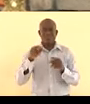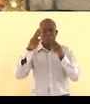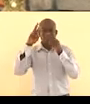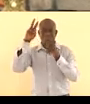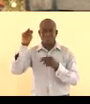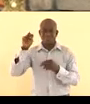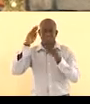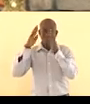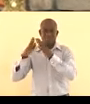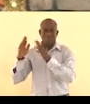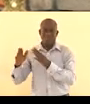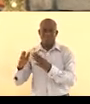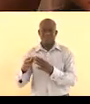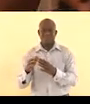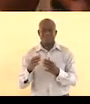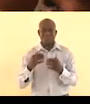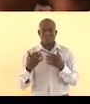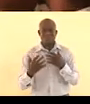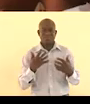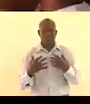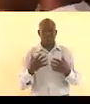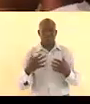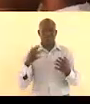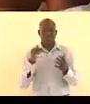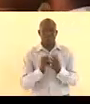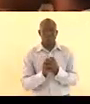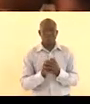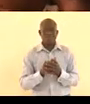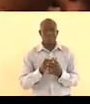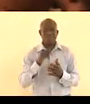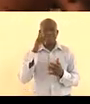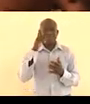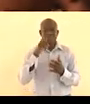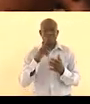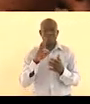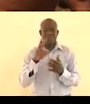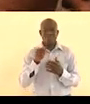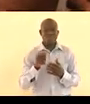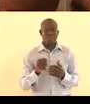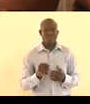Jesus performed no miracles among them. They told him that charity should begin at home.